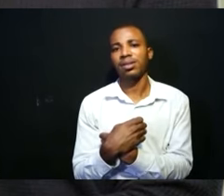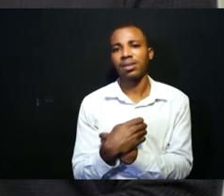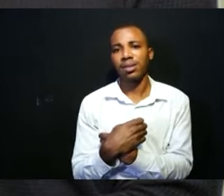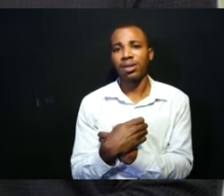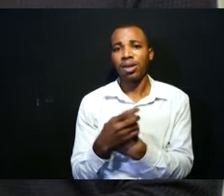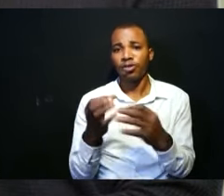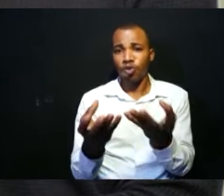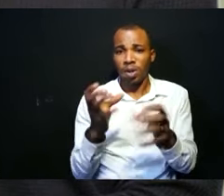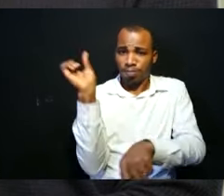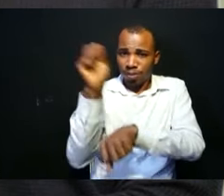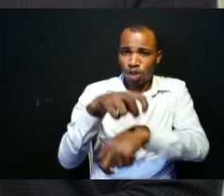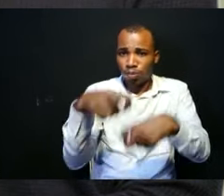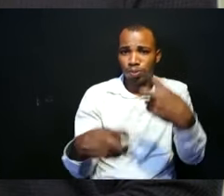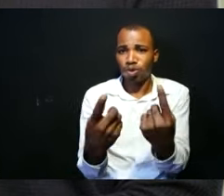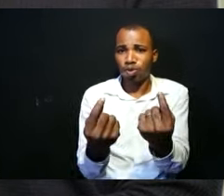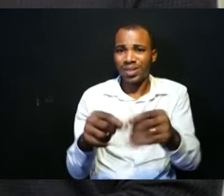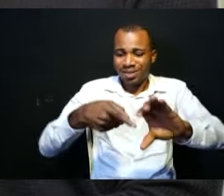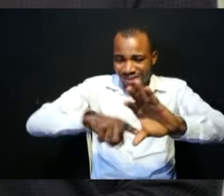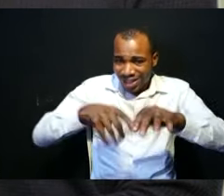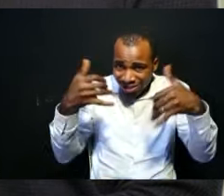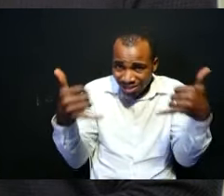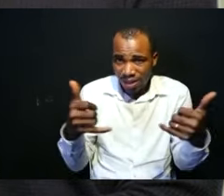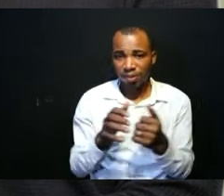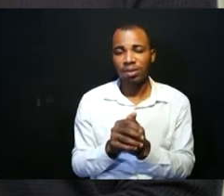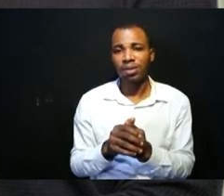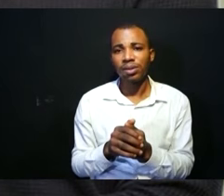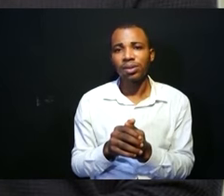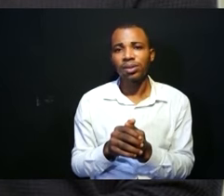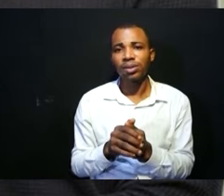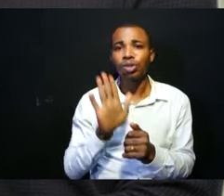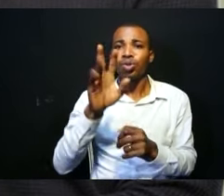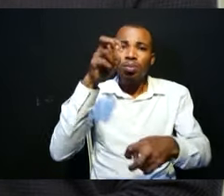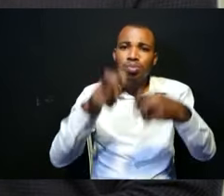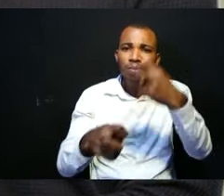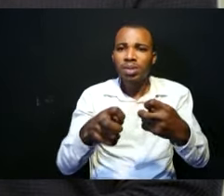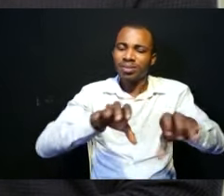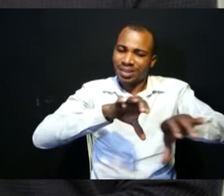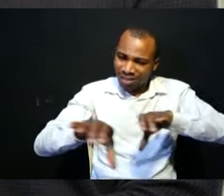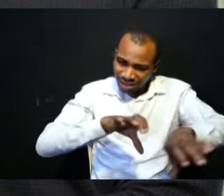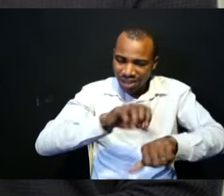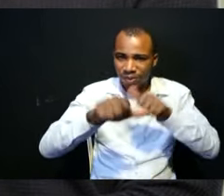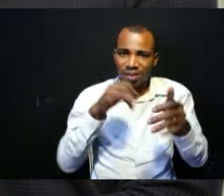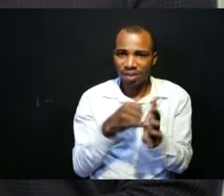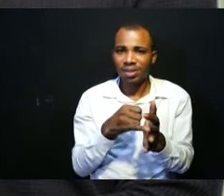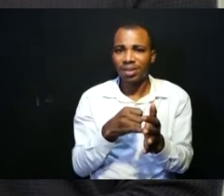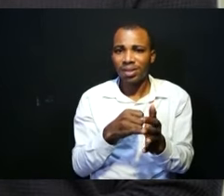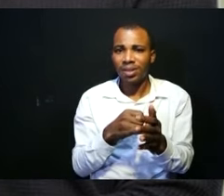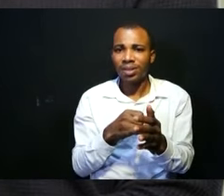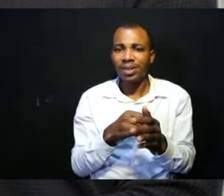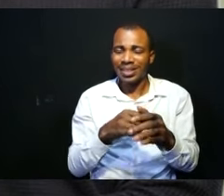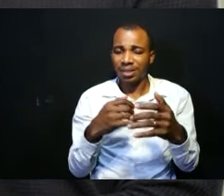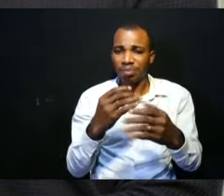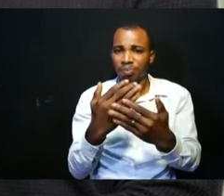it today. Now do something about your situation before it does something